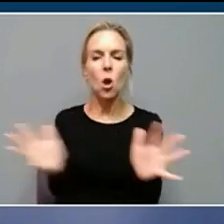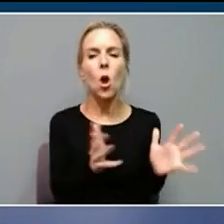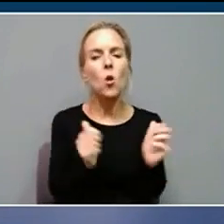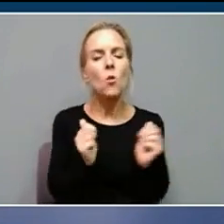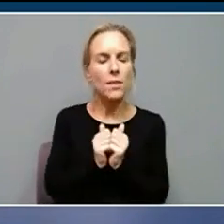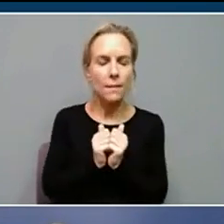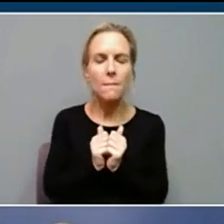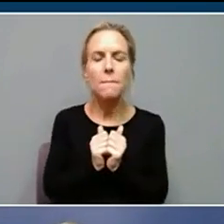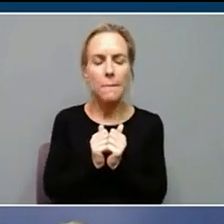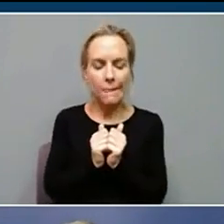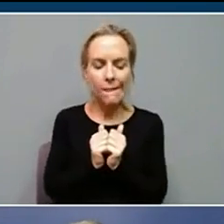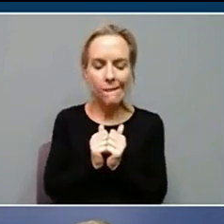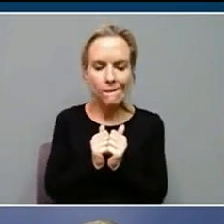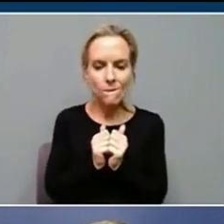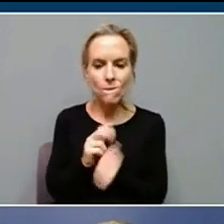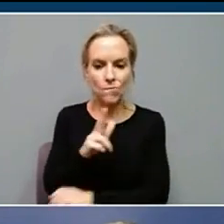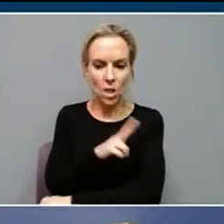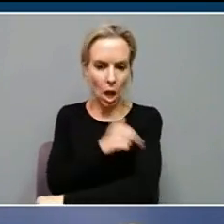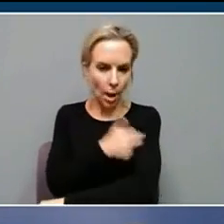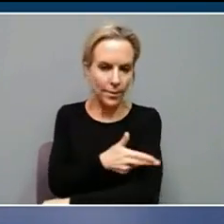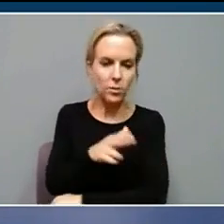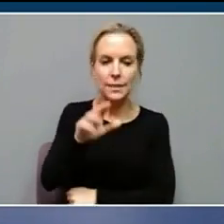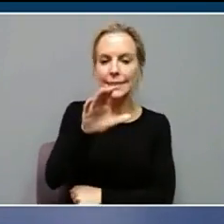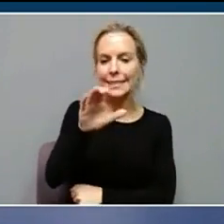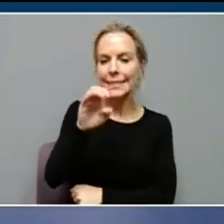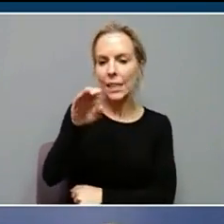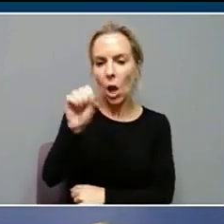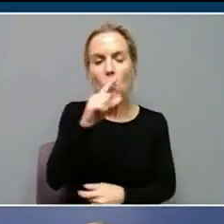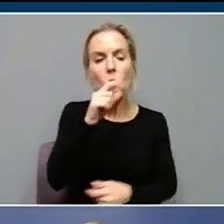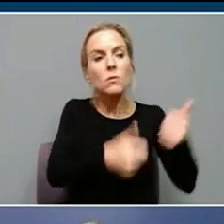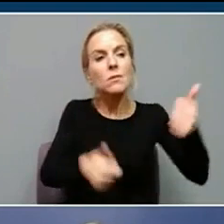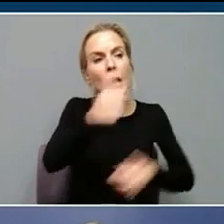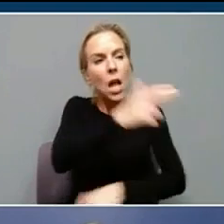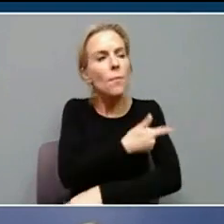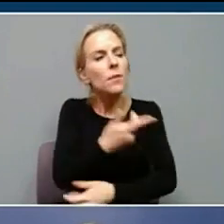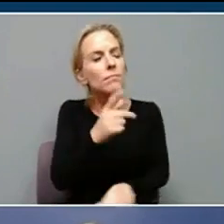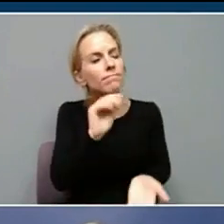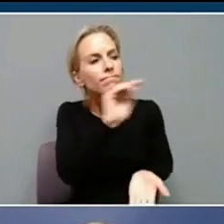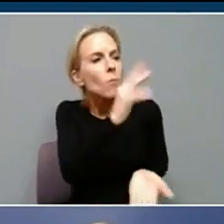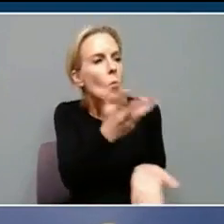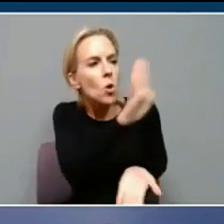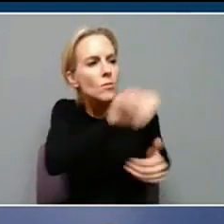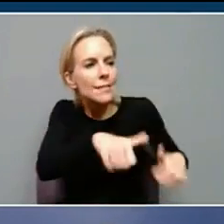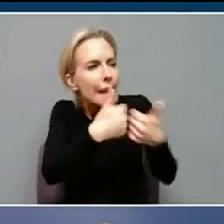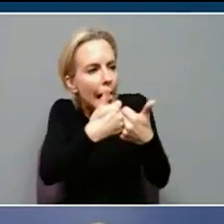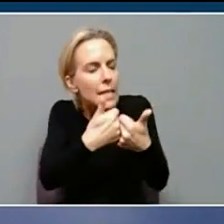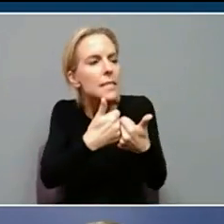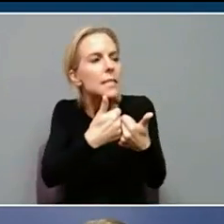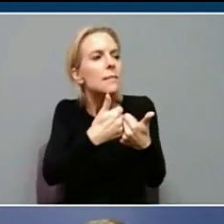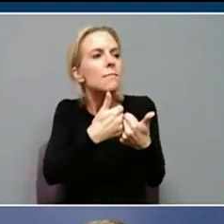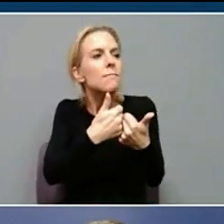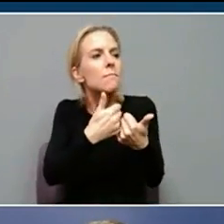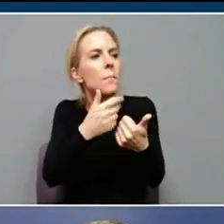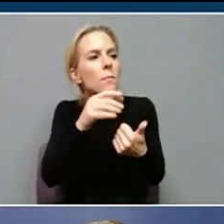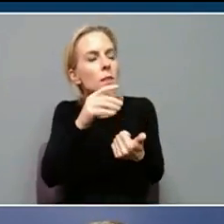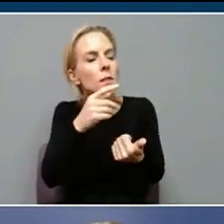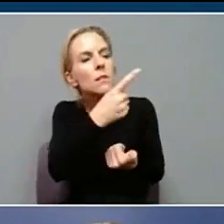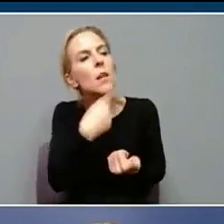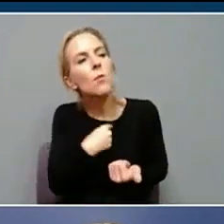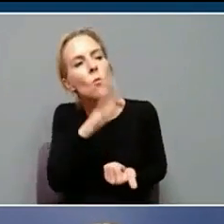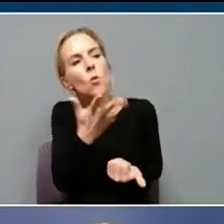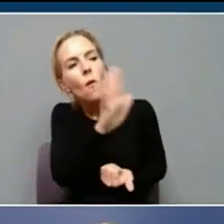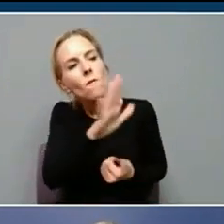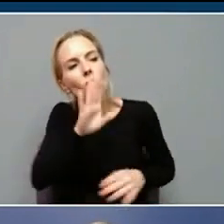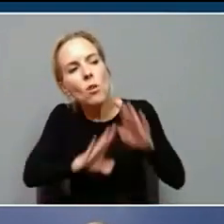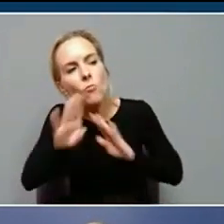of hospital CEOs and saying, tell me your challenges. And then I got to tell me your frustrations.